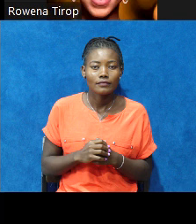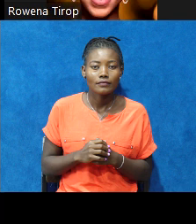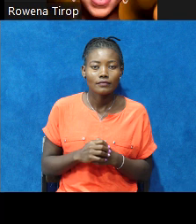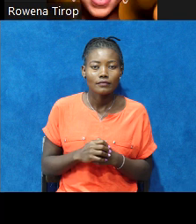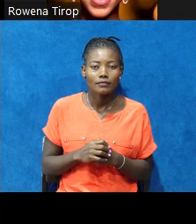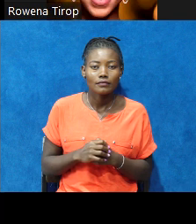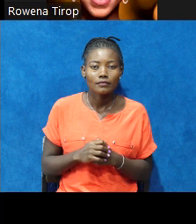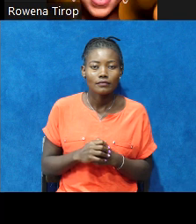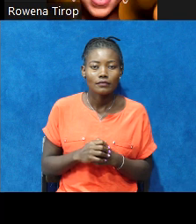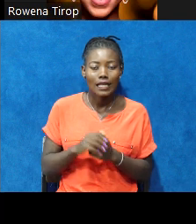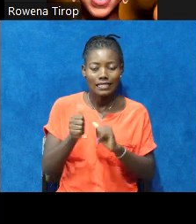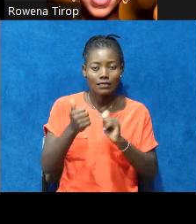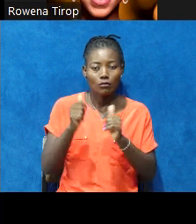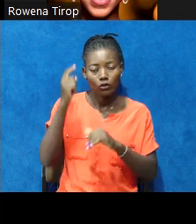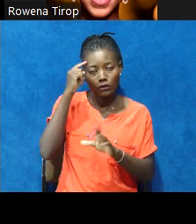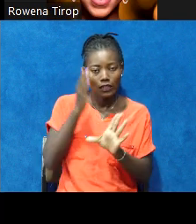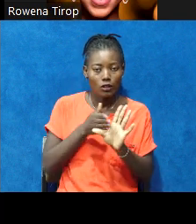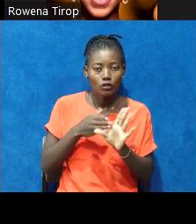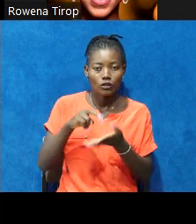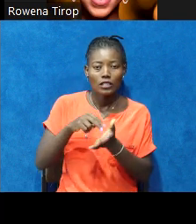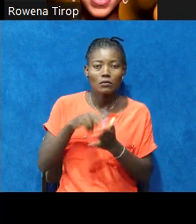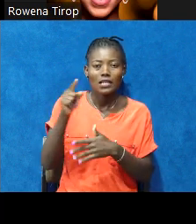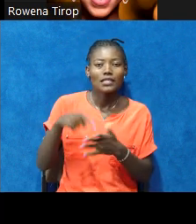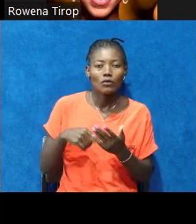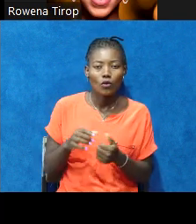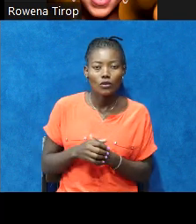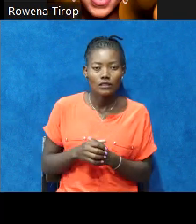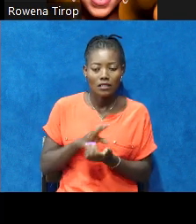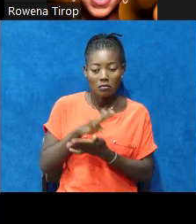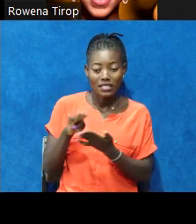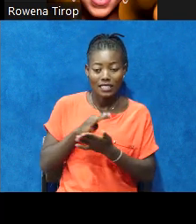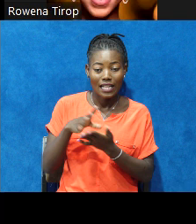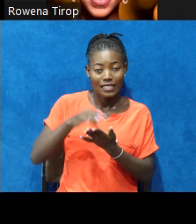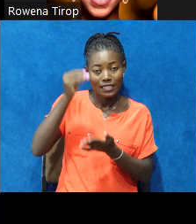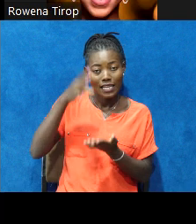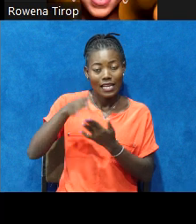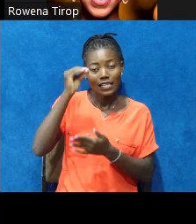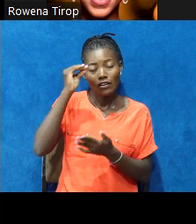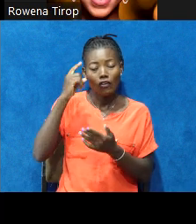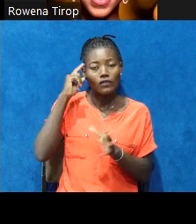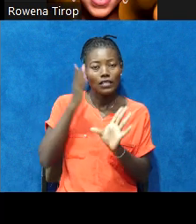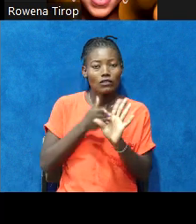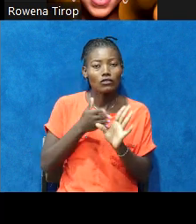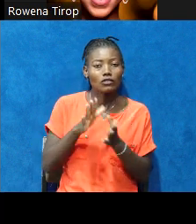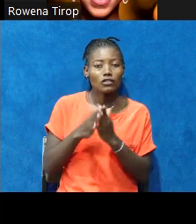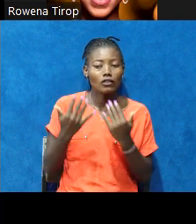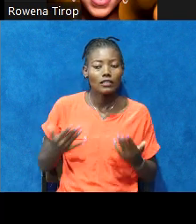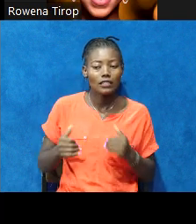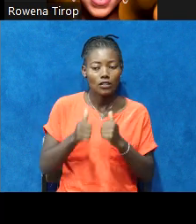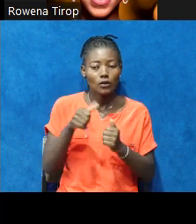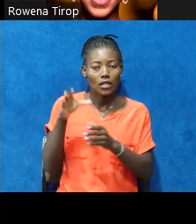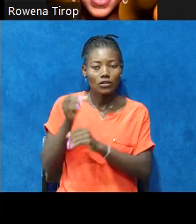what is sports psychology? It's basically the study of psychological factors that are associated